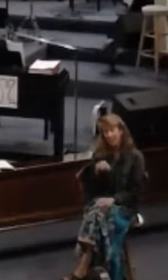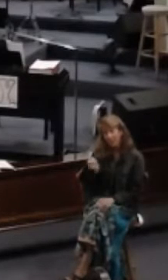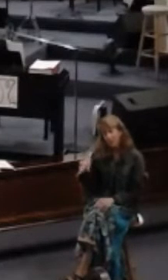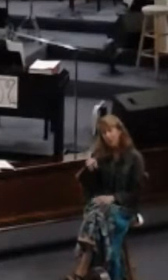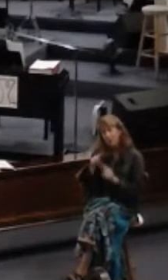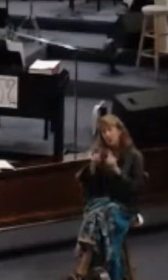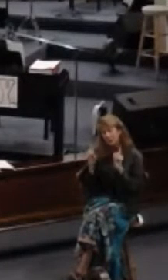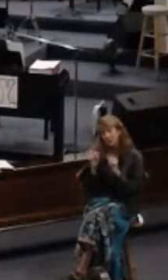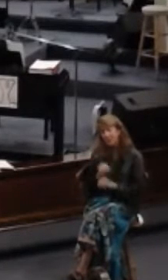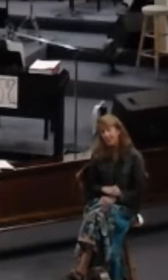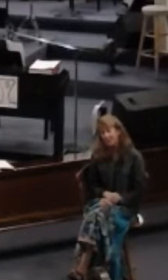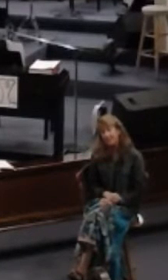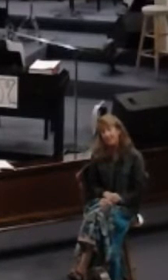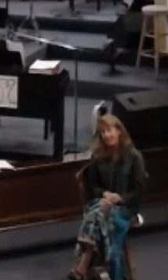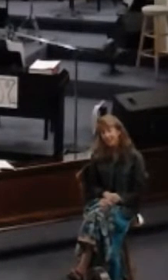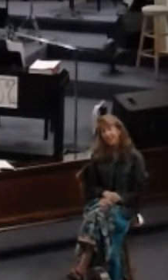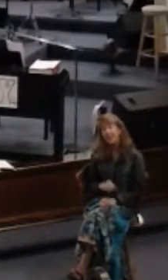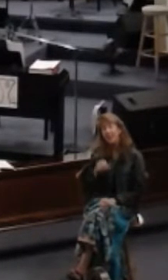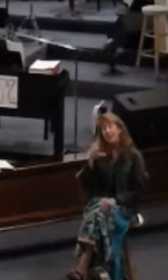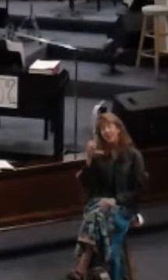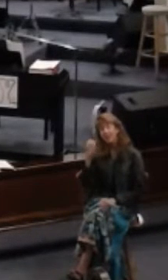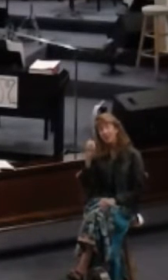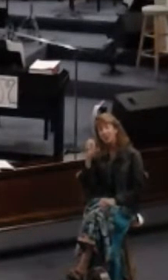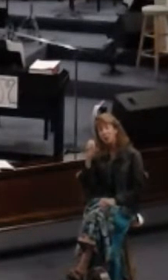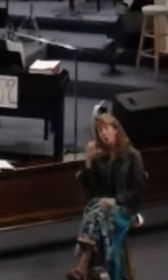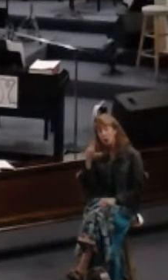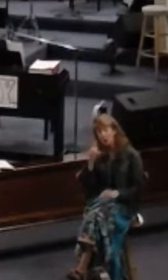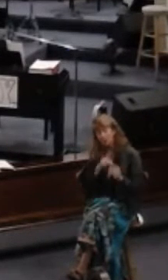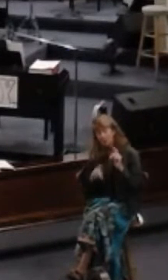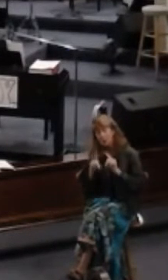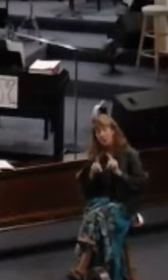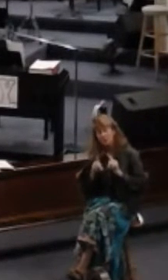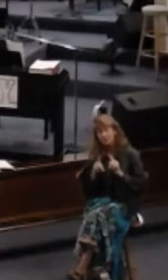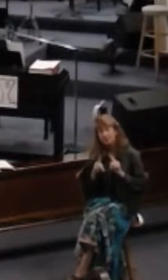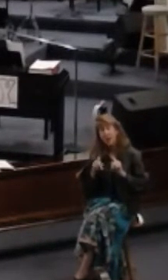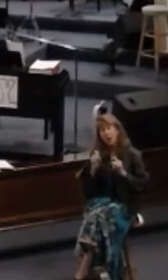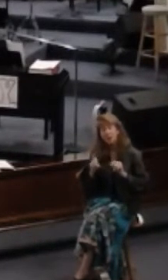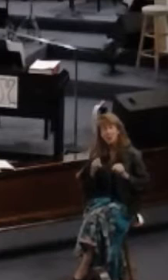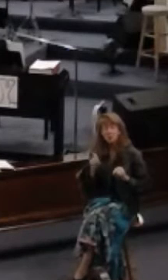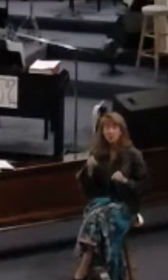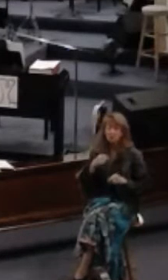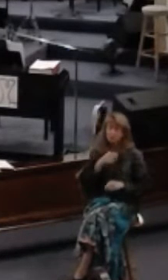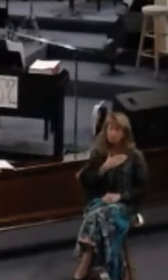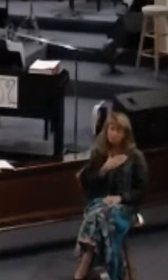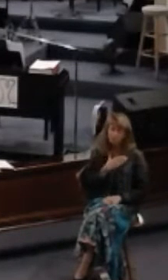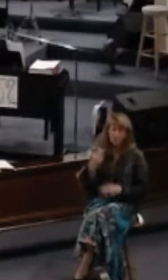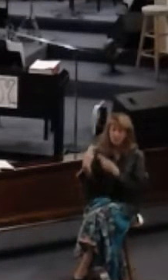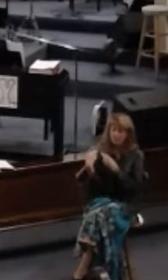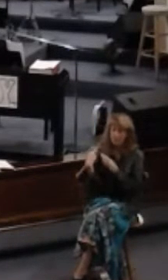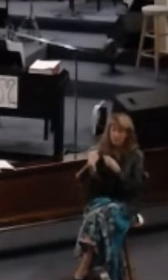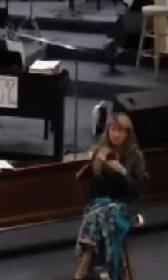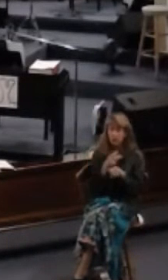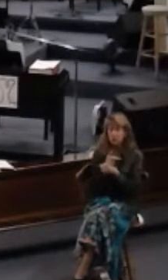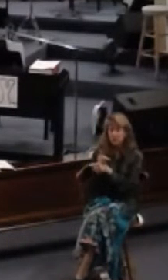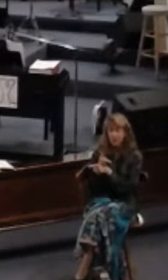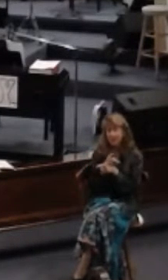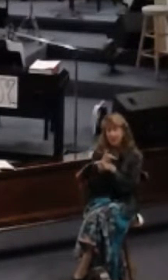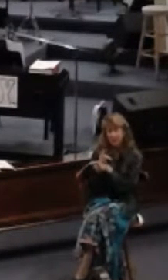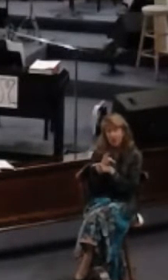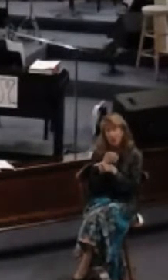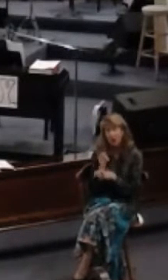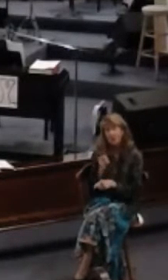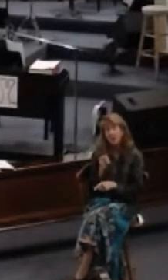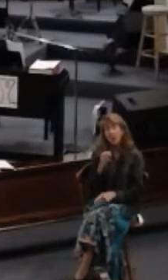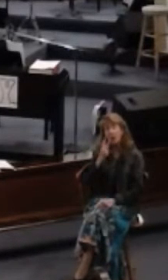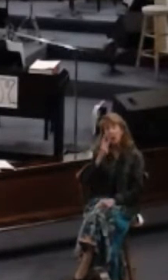Well, it seems that the local boys, who were responsible for taking care of all of the widows, were overlooking